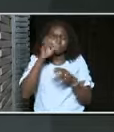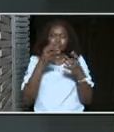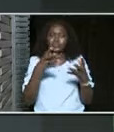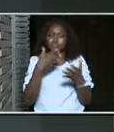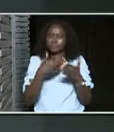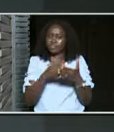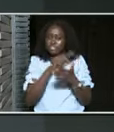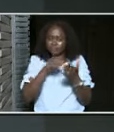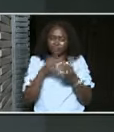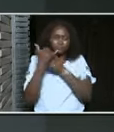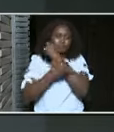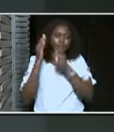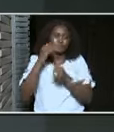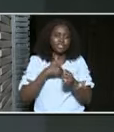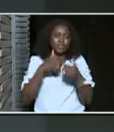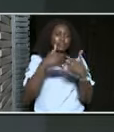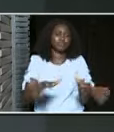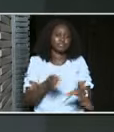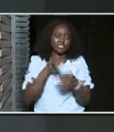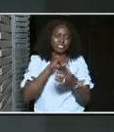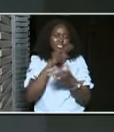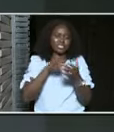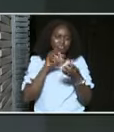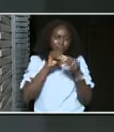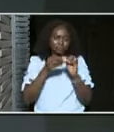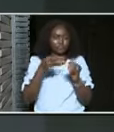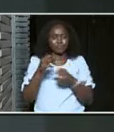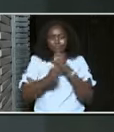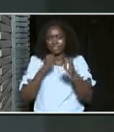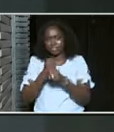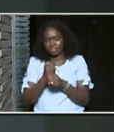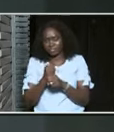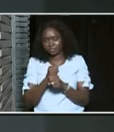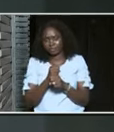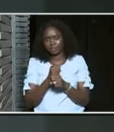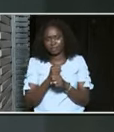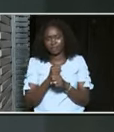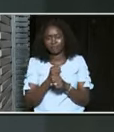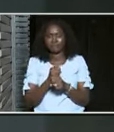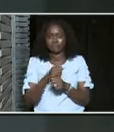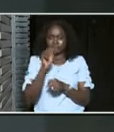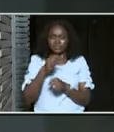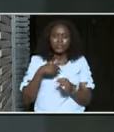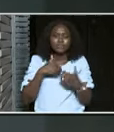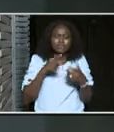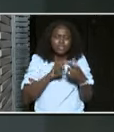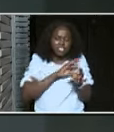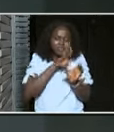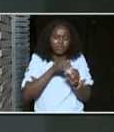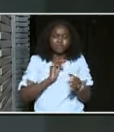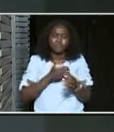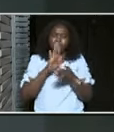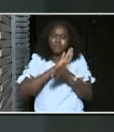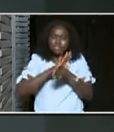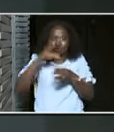country would have lost in this number of years. Of course, we have to involve our businessmen